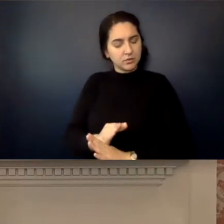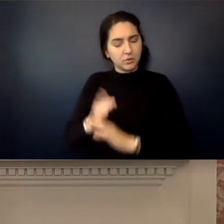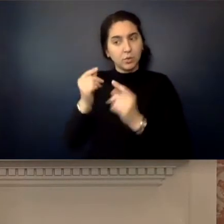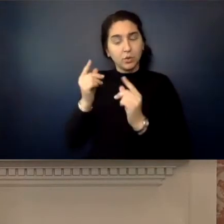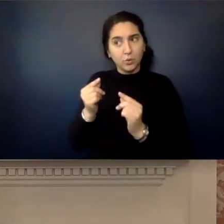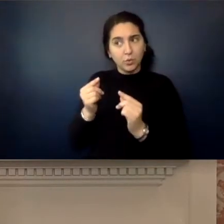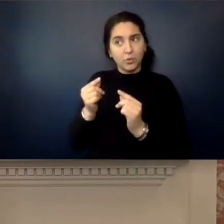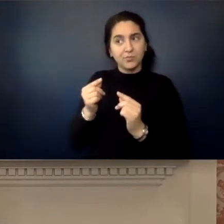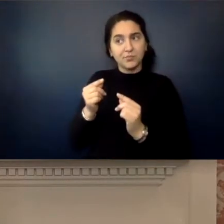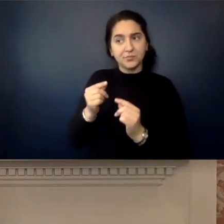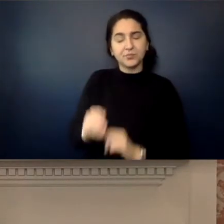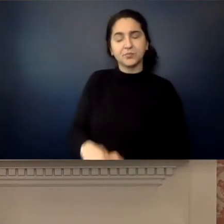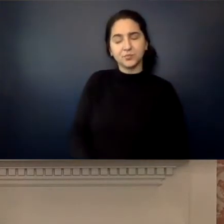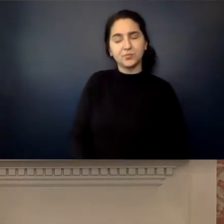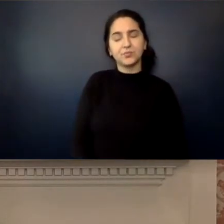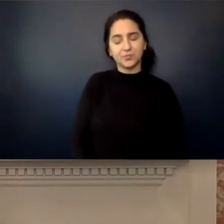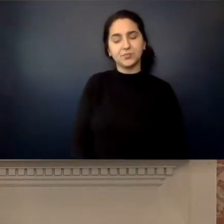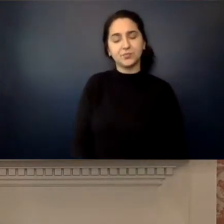in place?